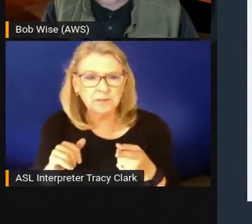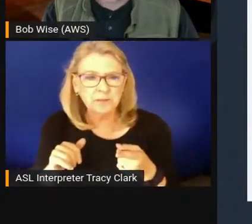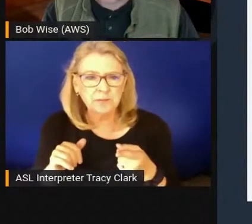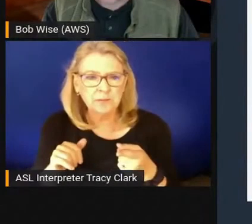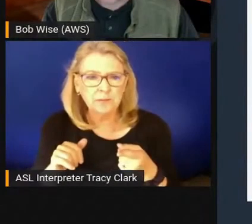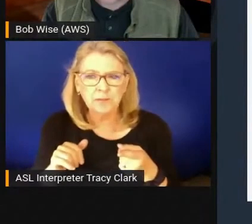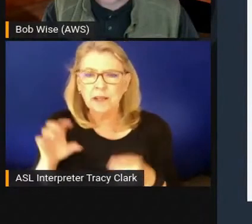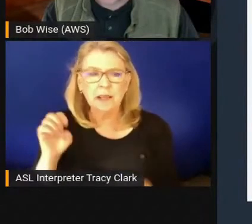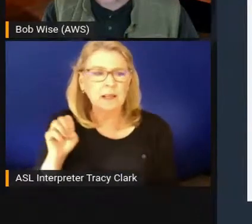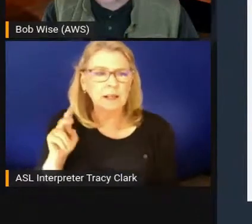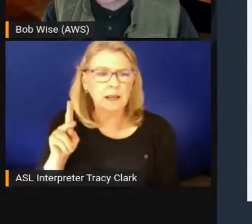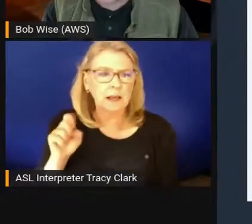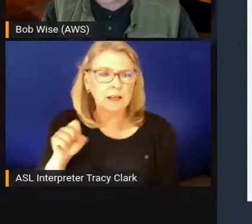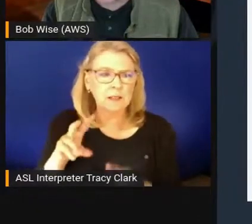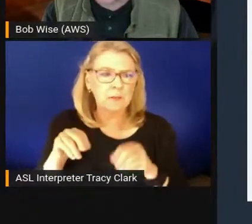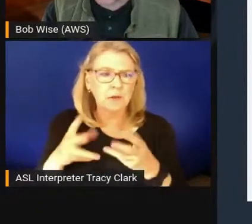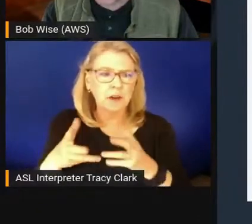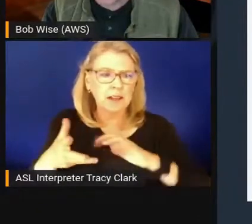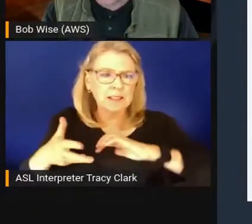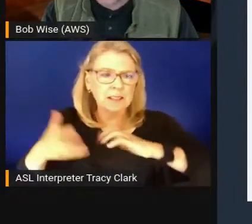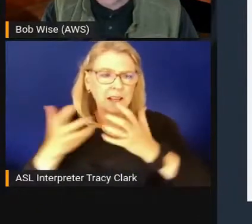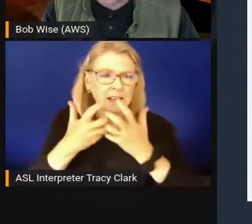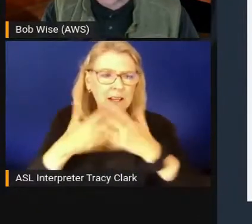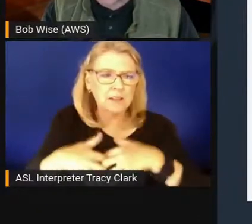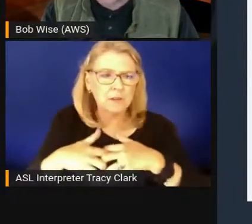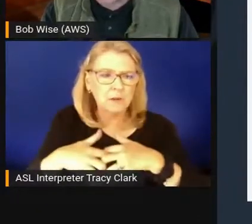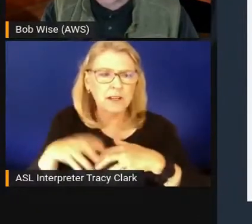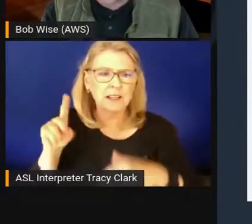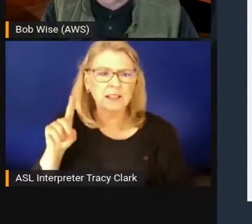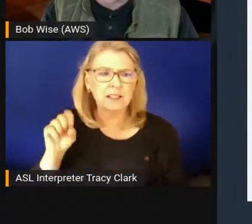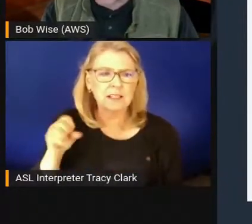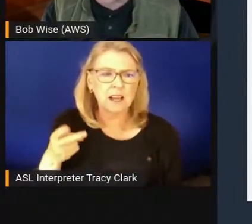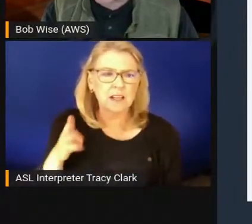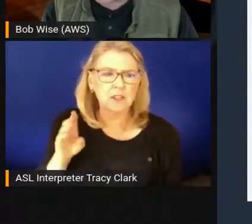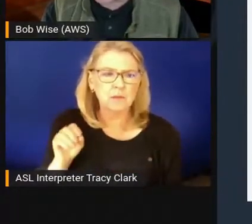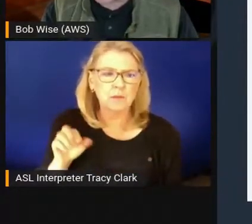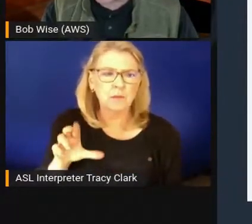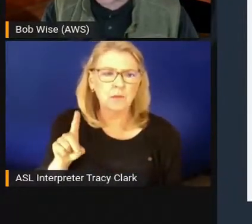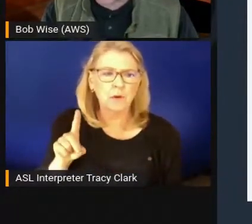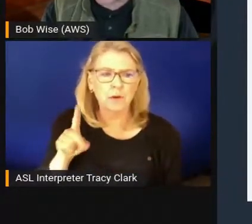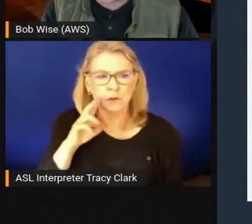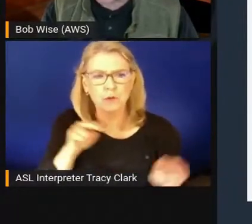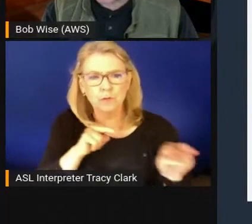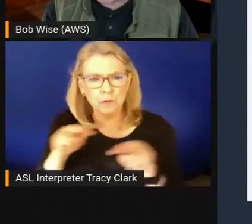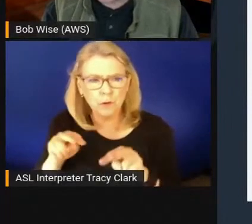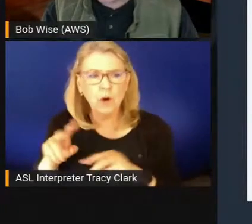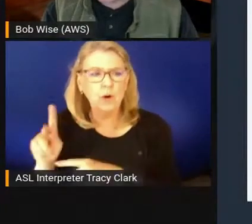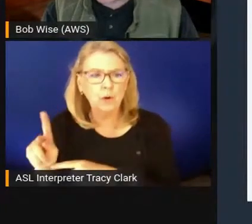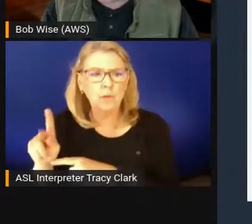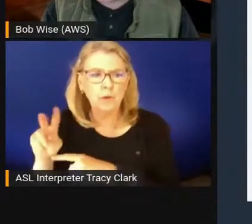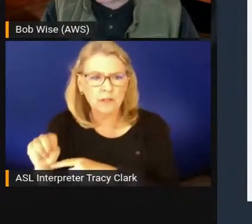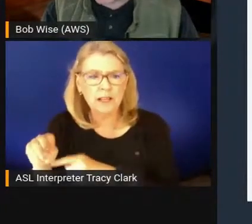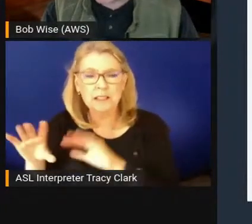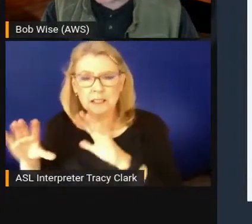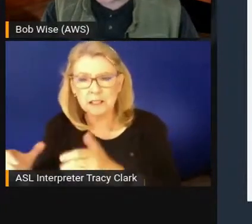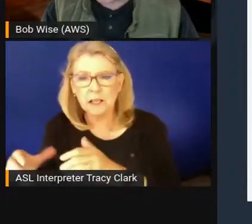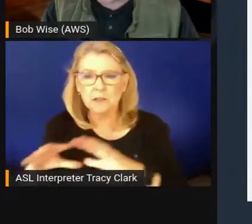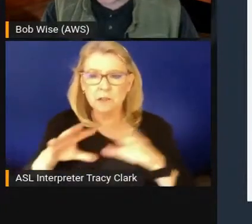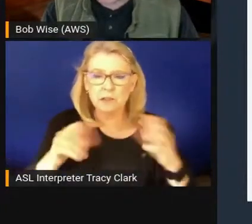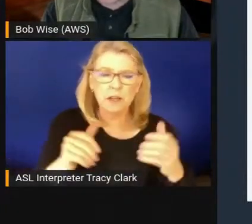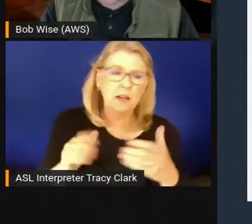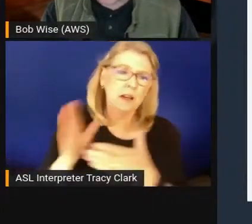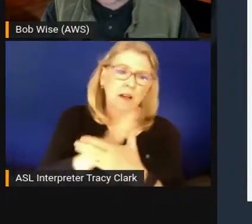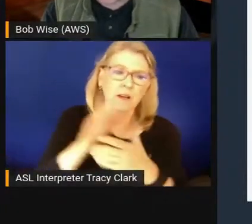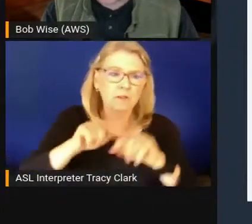EKS provides an integrated dashboard for viewing your Kubernetes clusters across various deployment